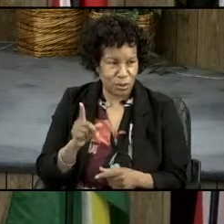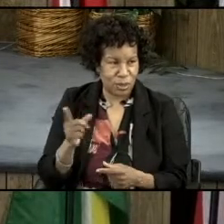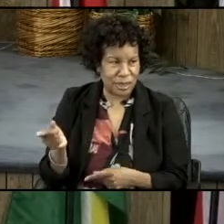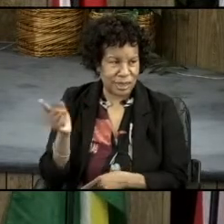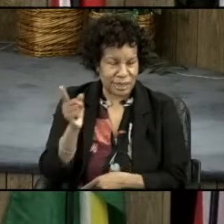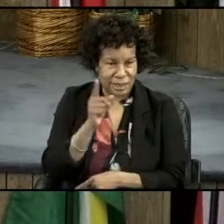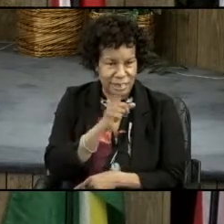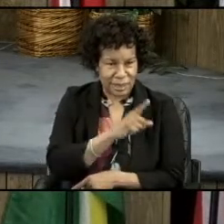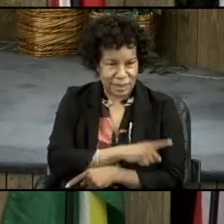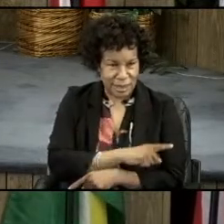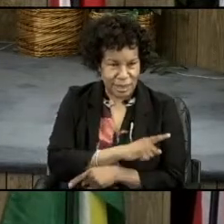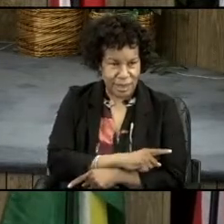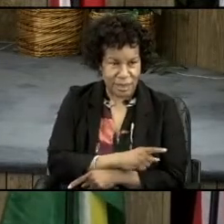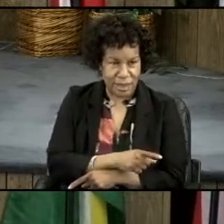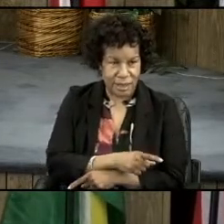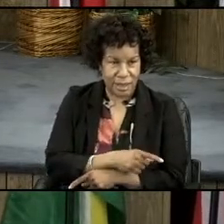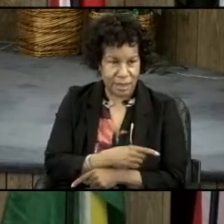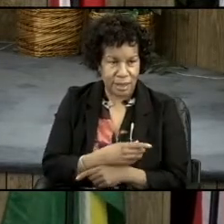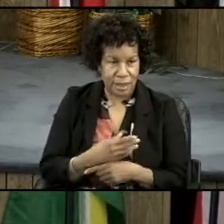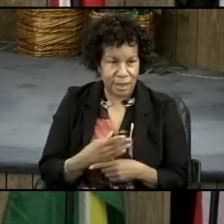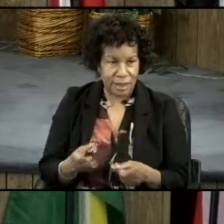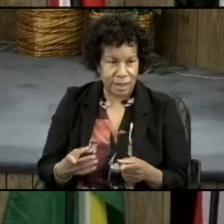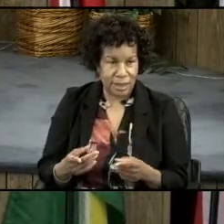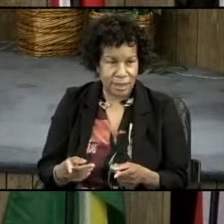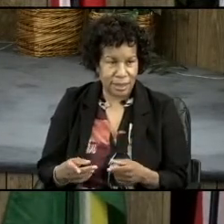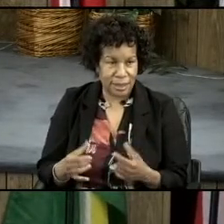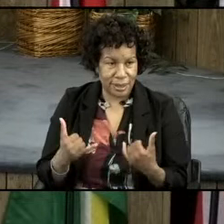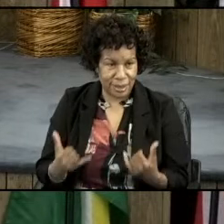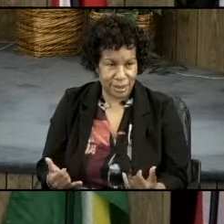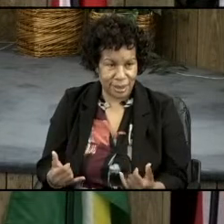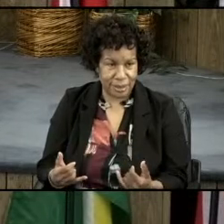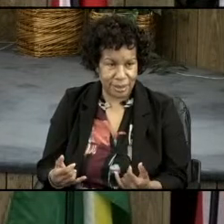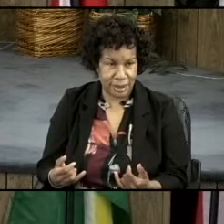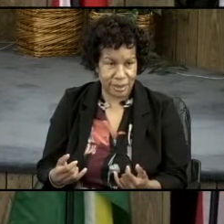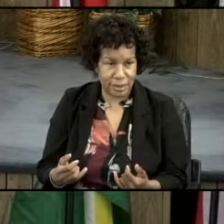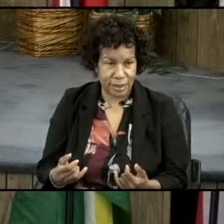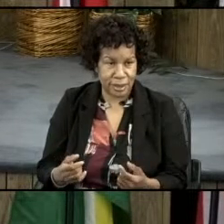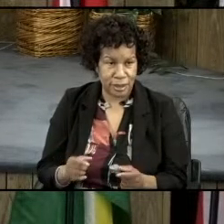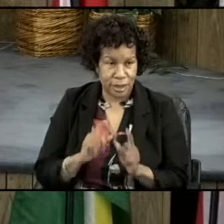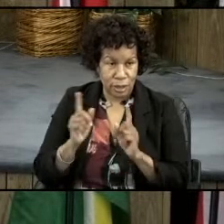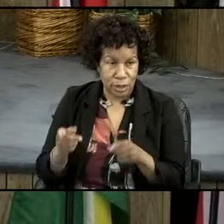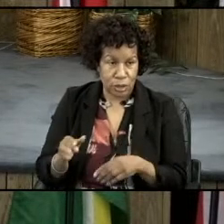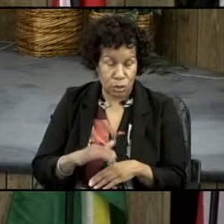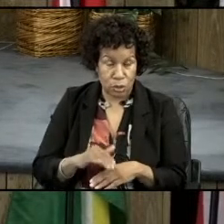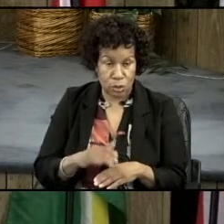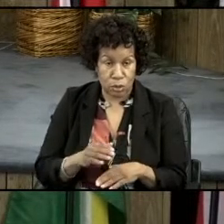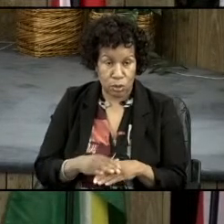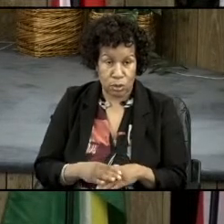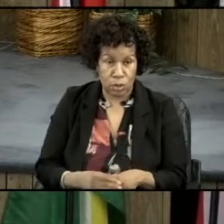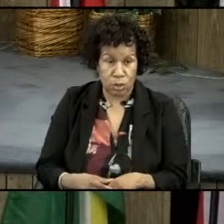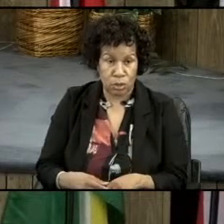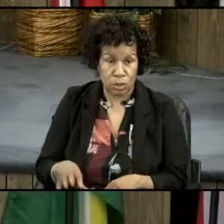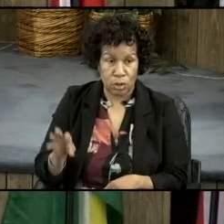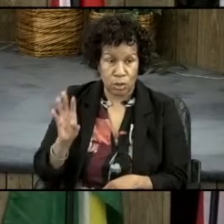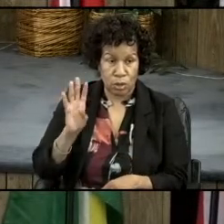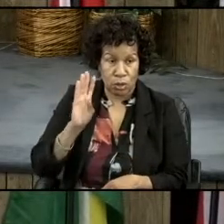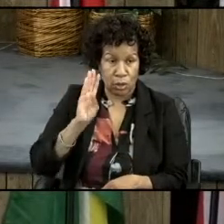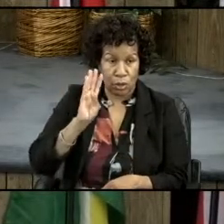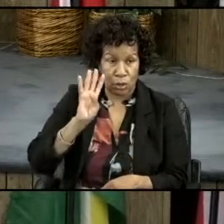this case, it lasts for 40 days. Can you imagine grown men? Now they're like